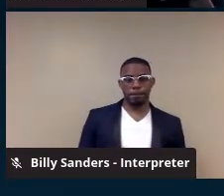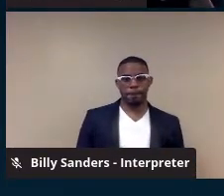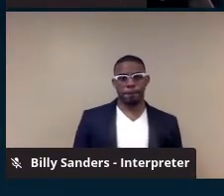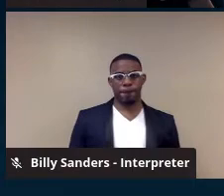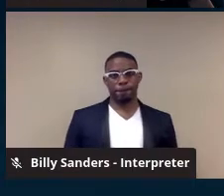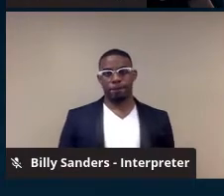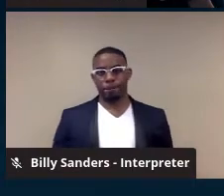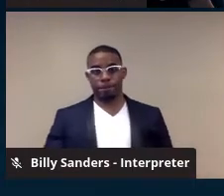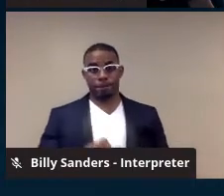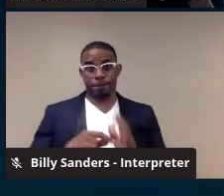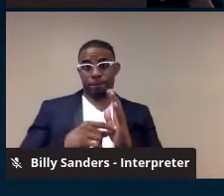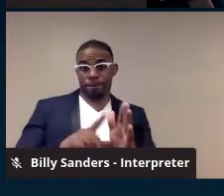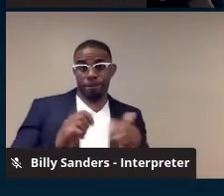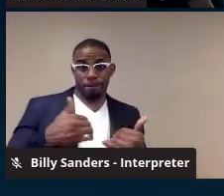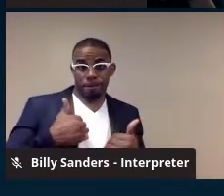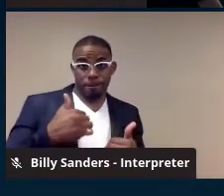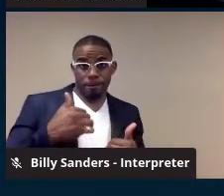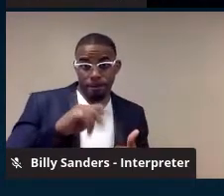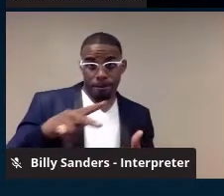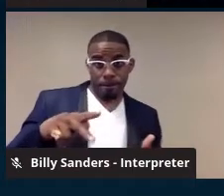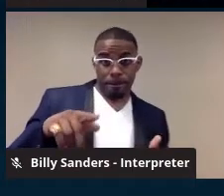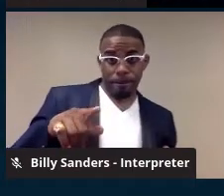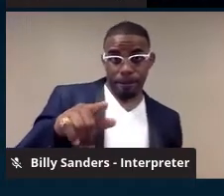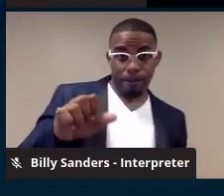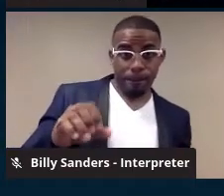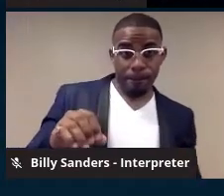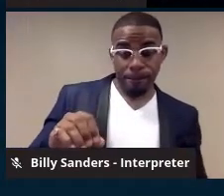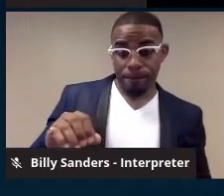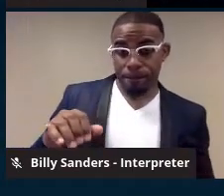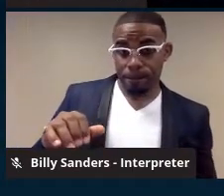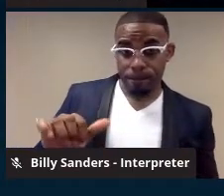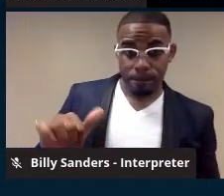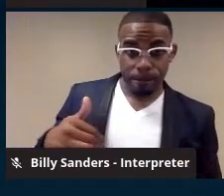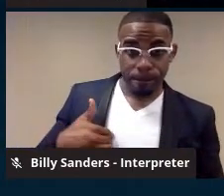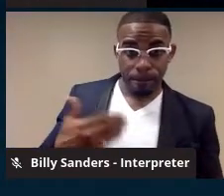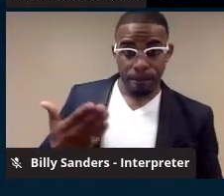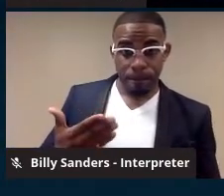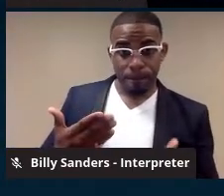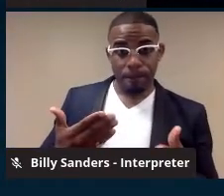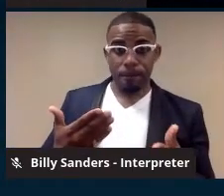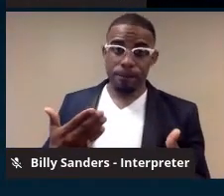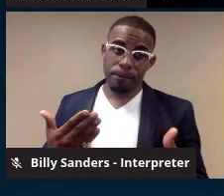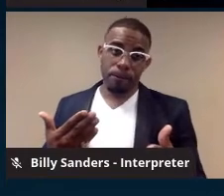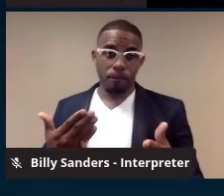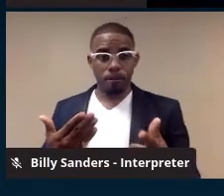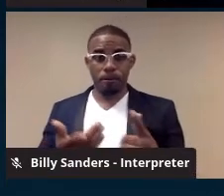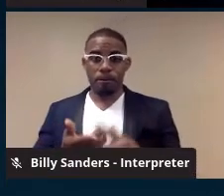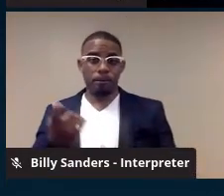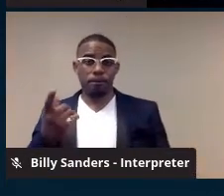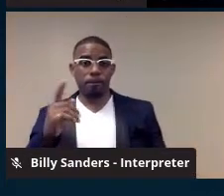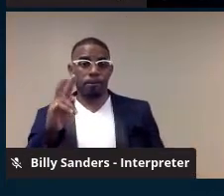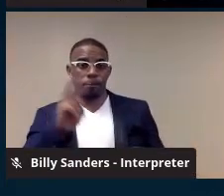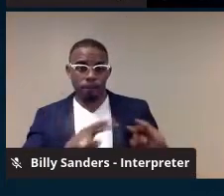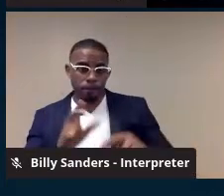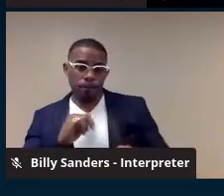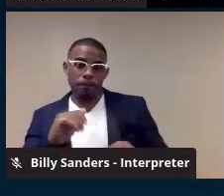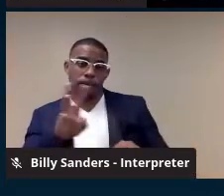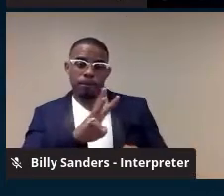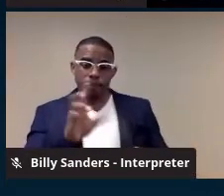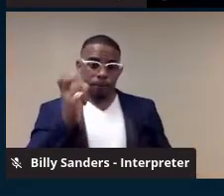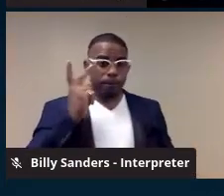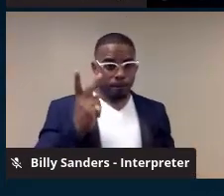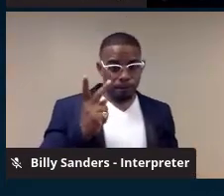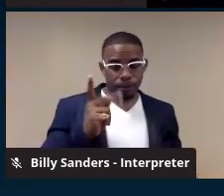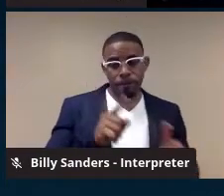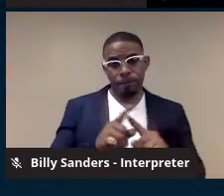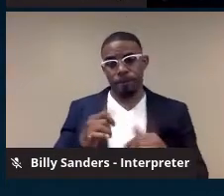as I showed, we have the nav. So we have here, it's got the navigation, it's got those links that we saw, and it's